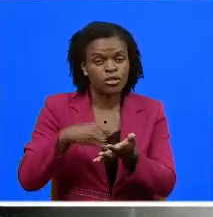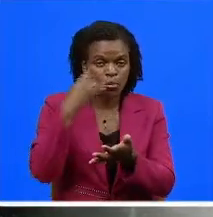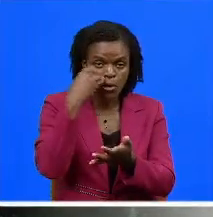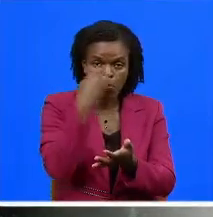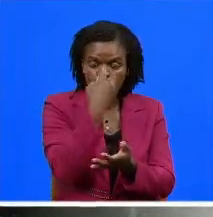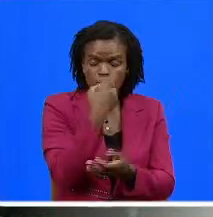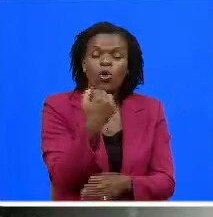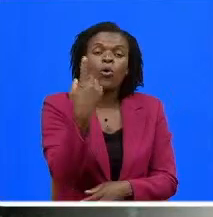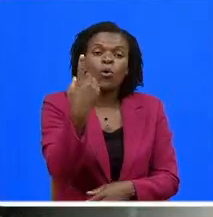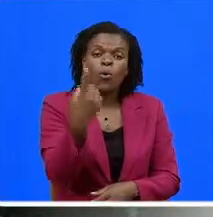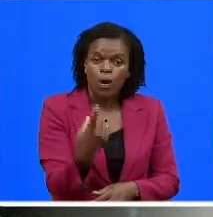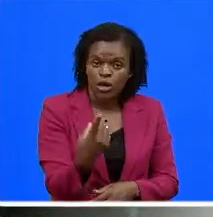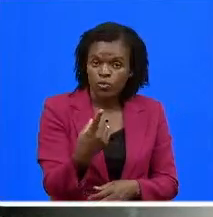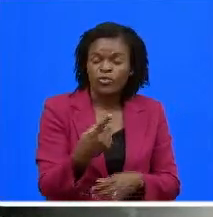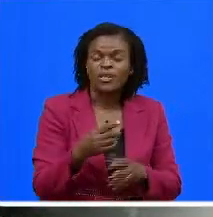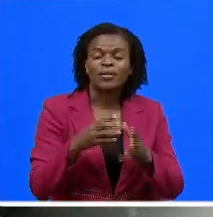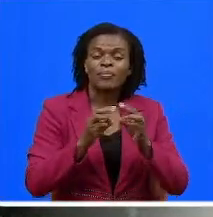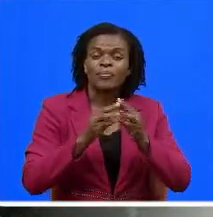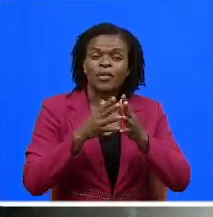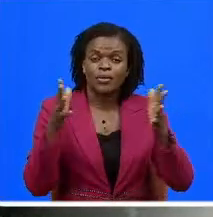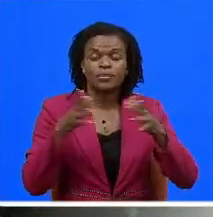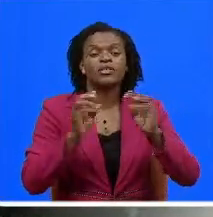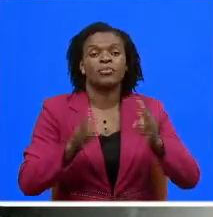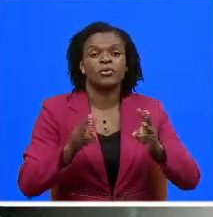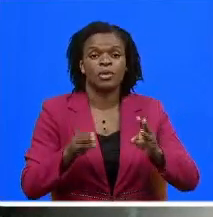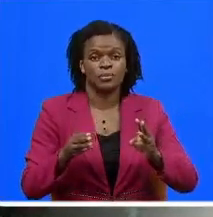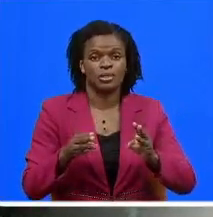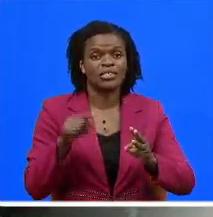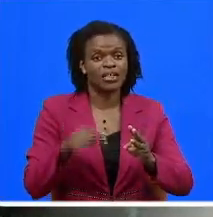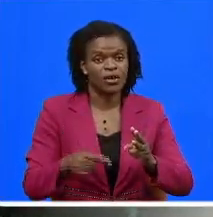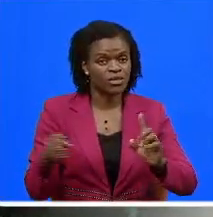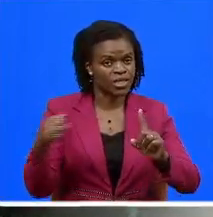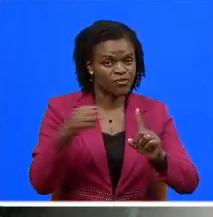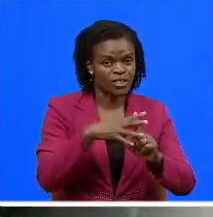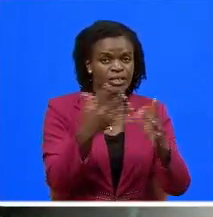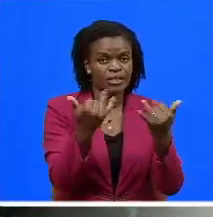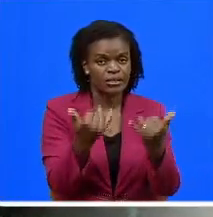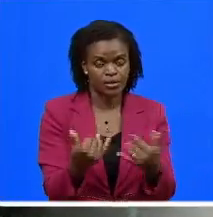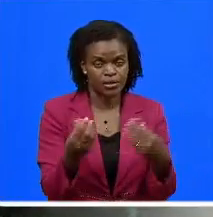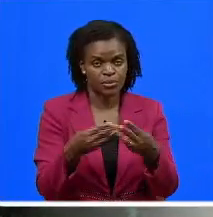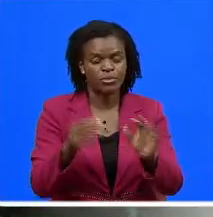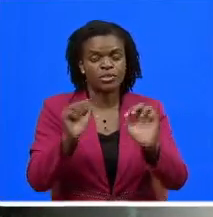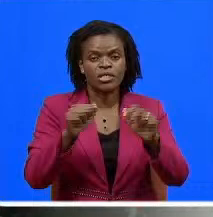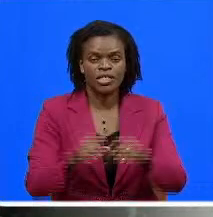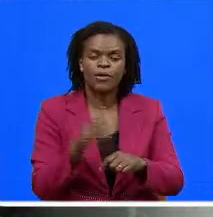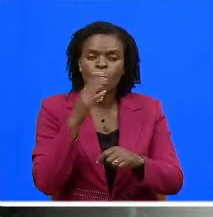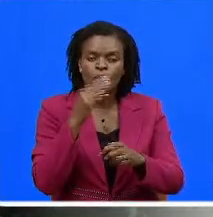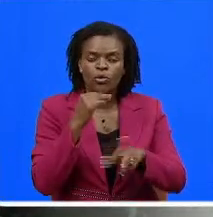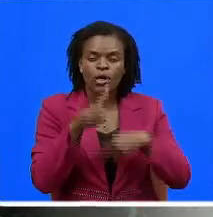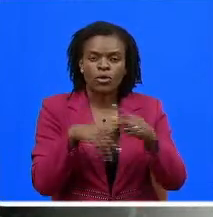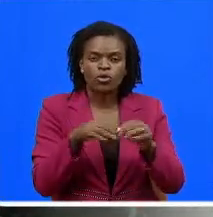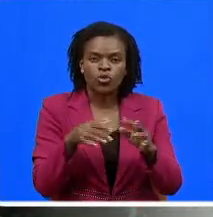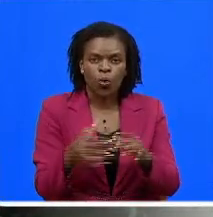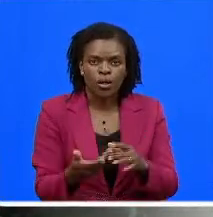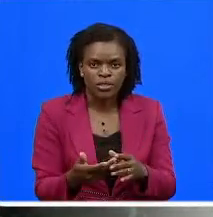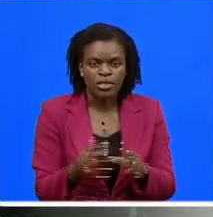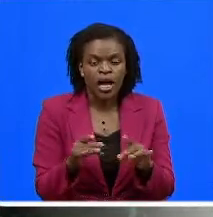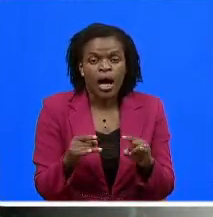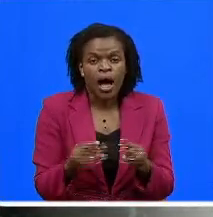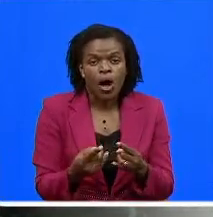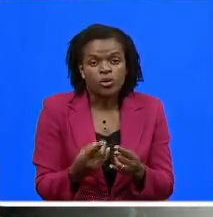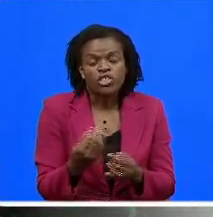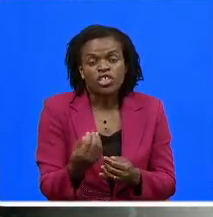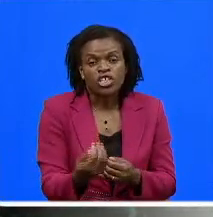of the, can I say, pandemics that has been attacking the young people. And that's where we're also going to talk about the development of the child, which is something you